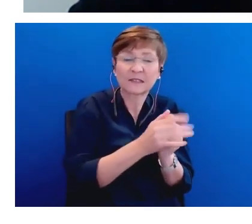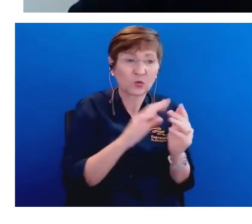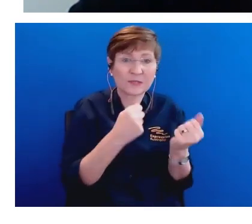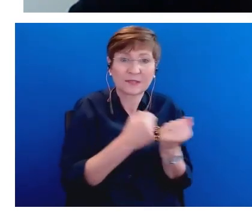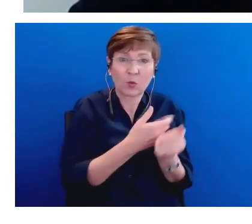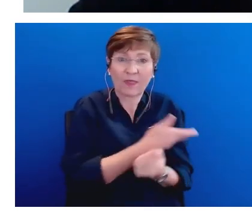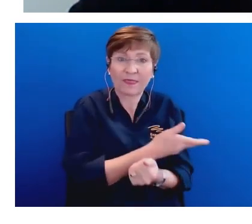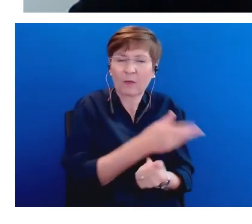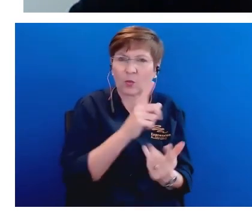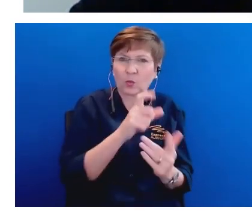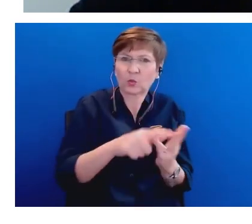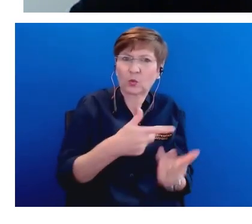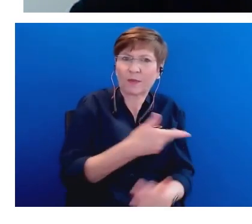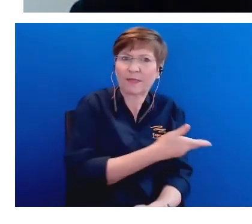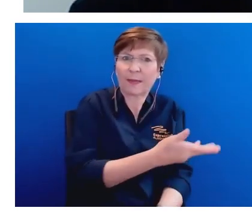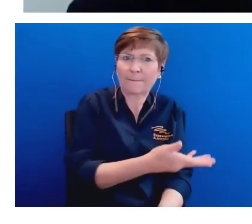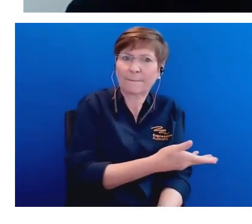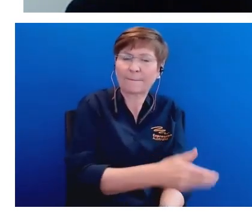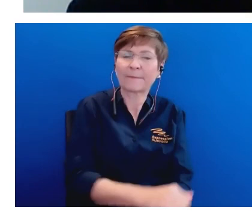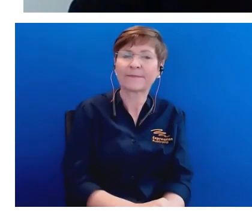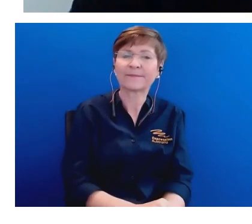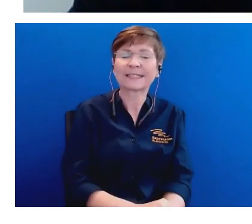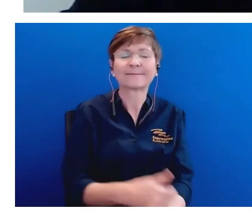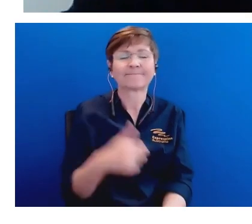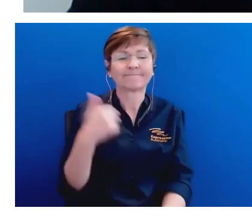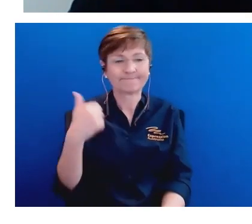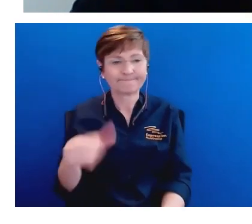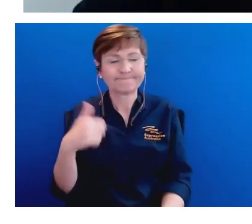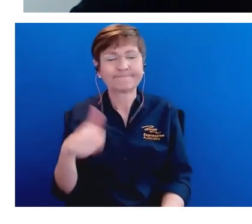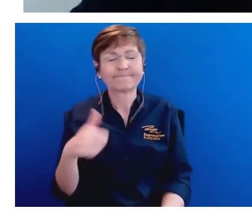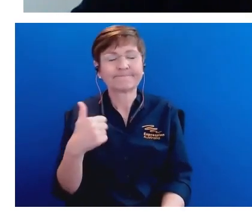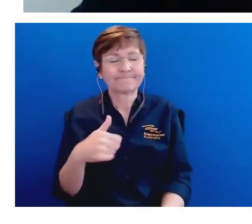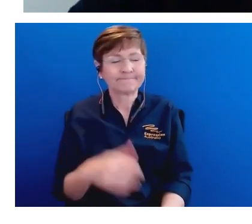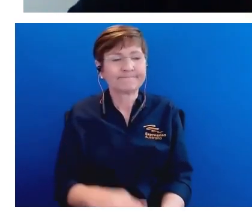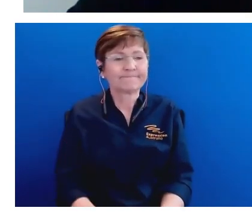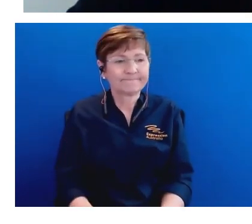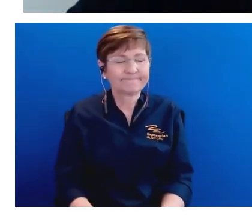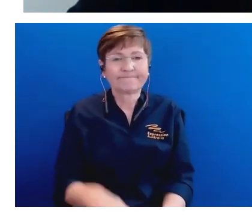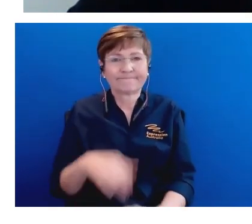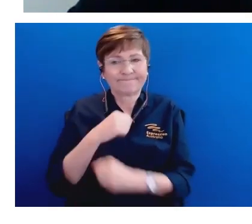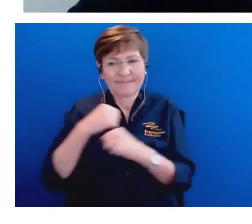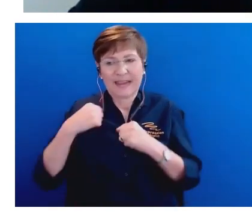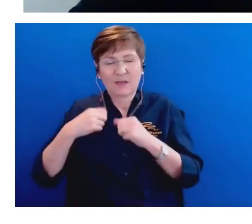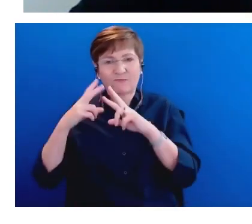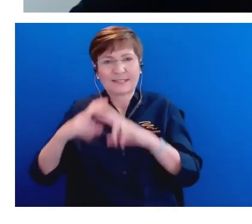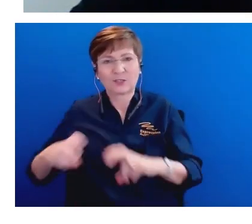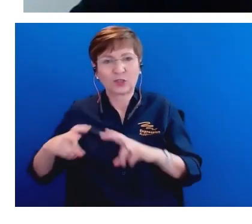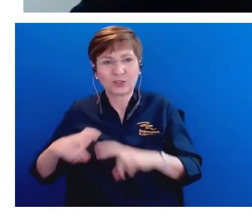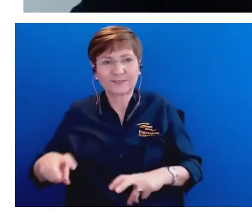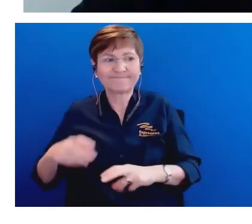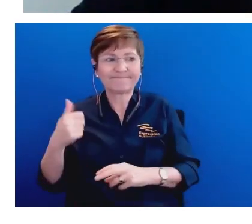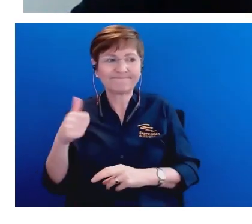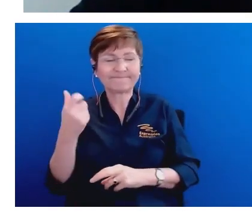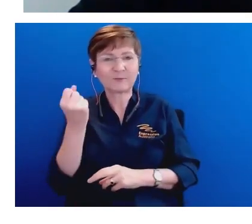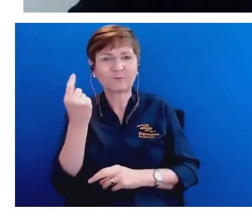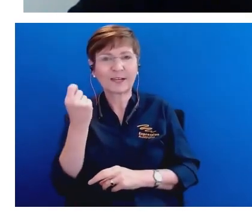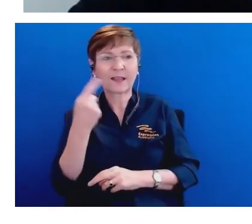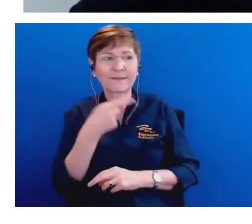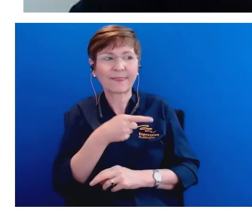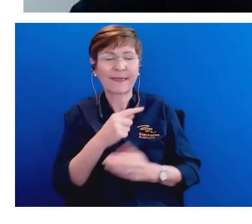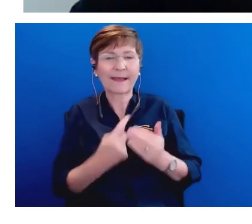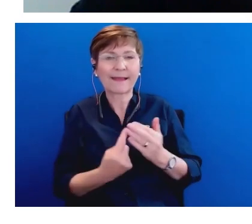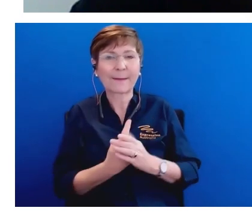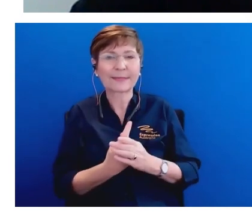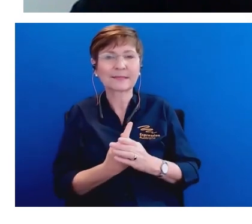Yeah, this came up also in our research, and I don't think we have yet developed a comprehensive response to